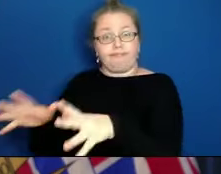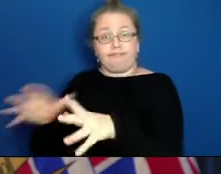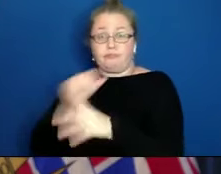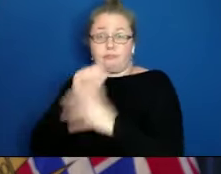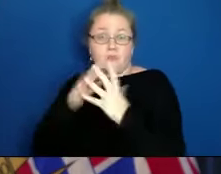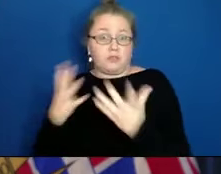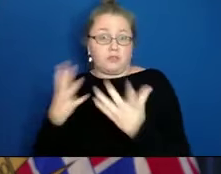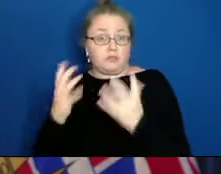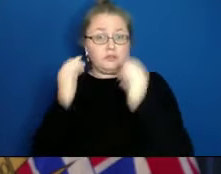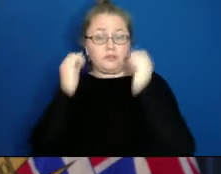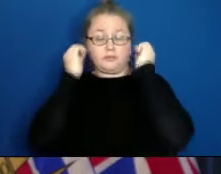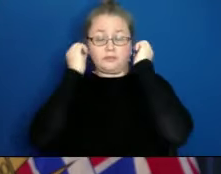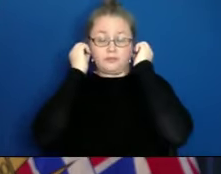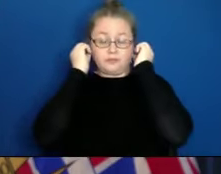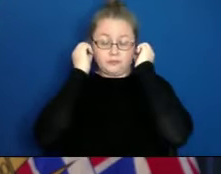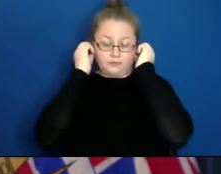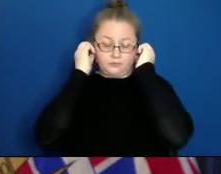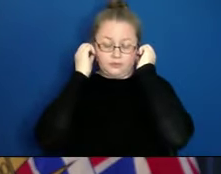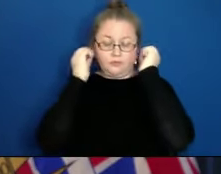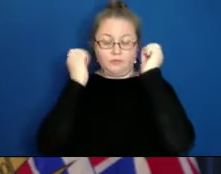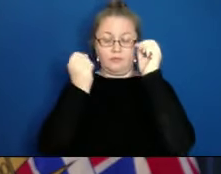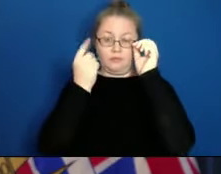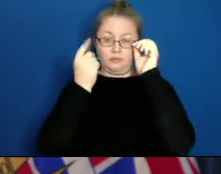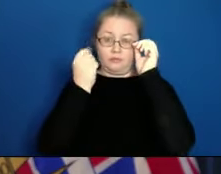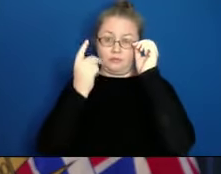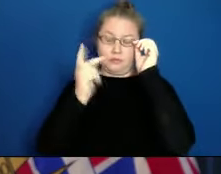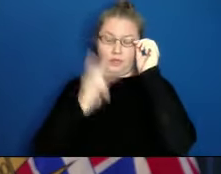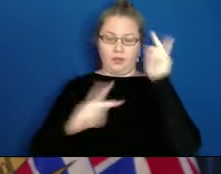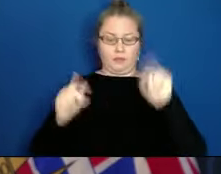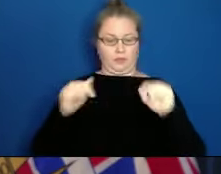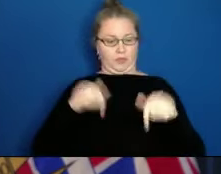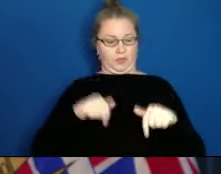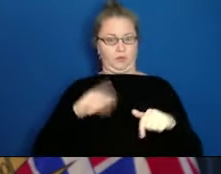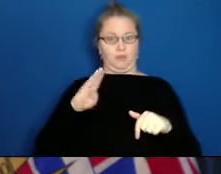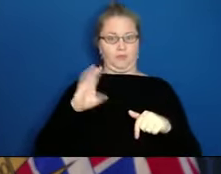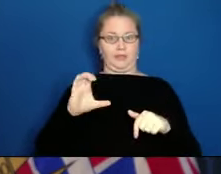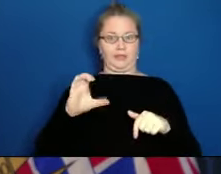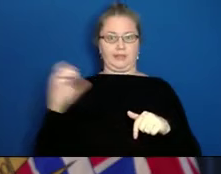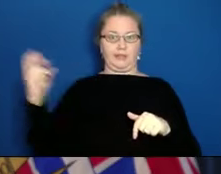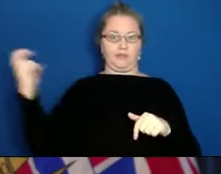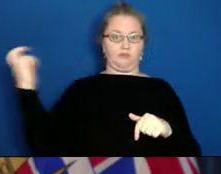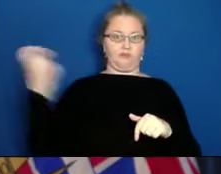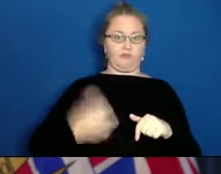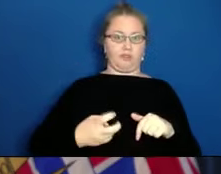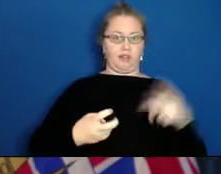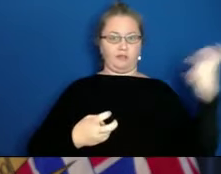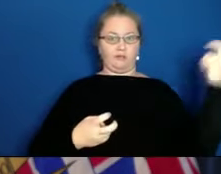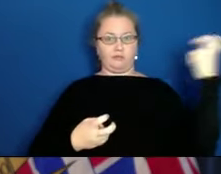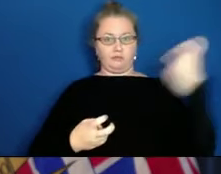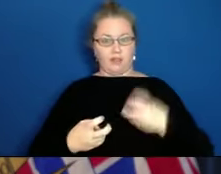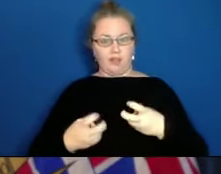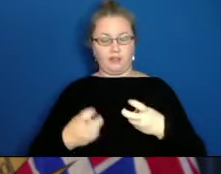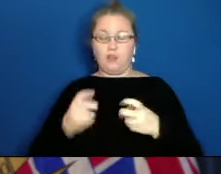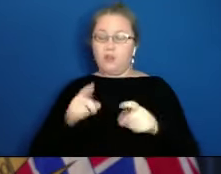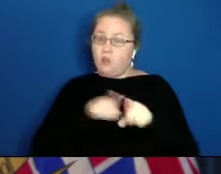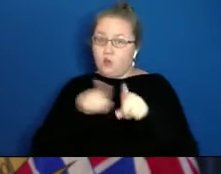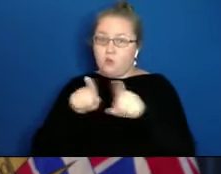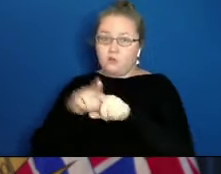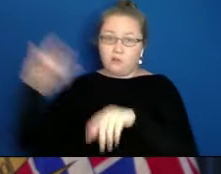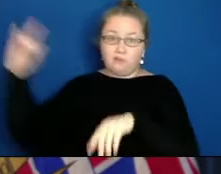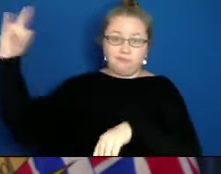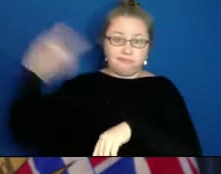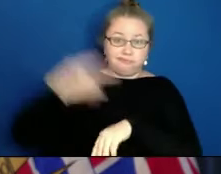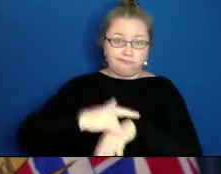for international travel, there is appropriate mechanisms in place for quarantine. That is not in place for travel